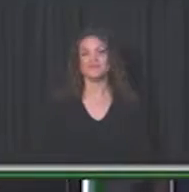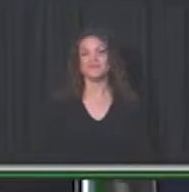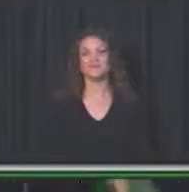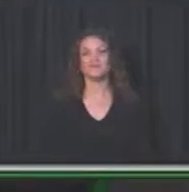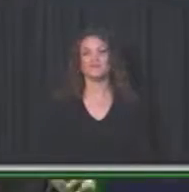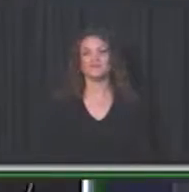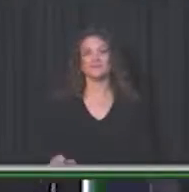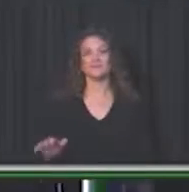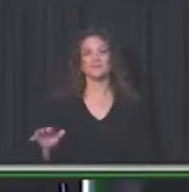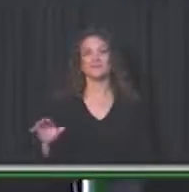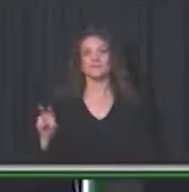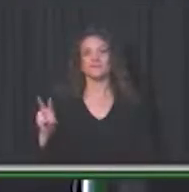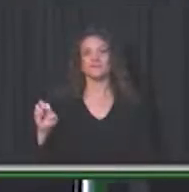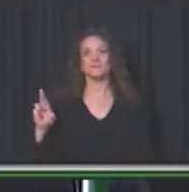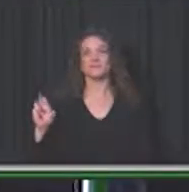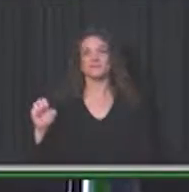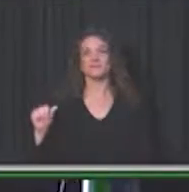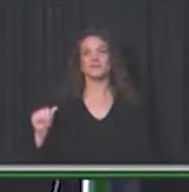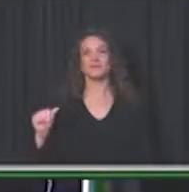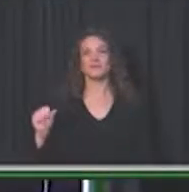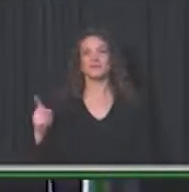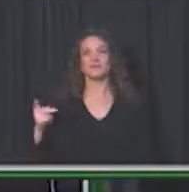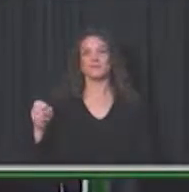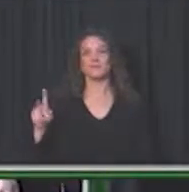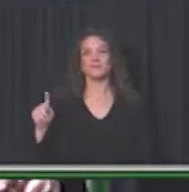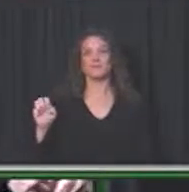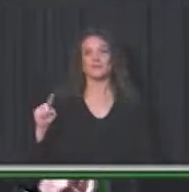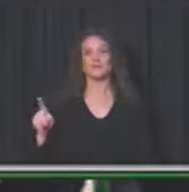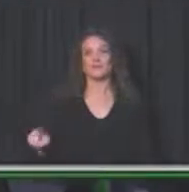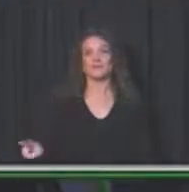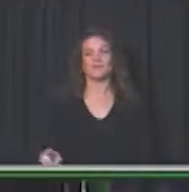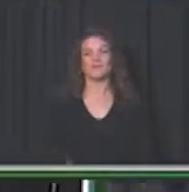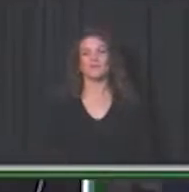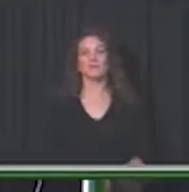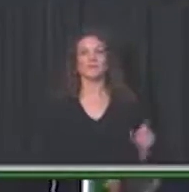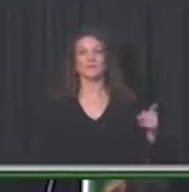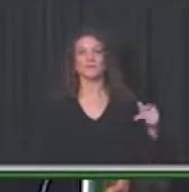Viriga Poteras. Patrick Vinculado.